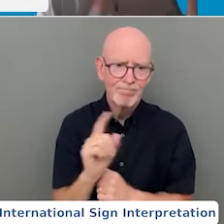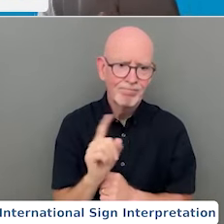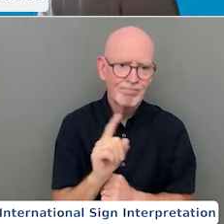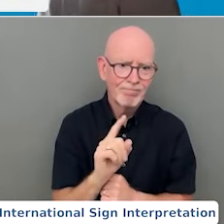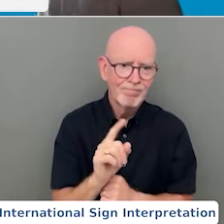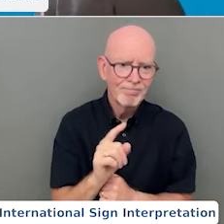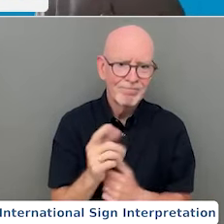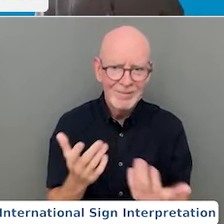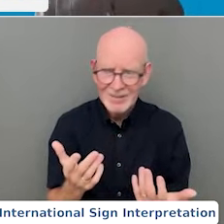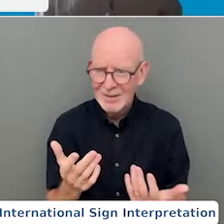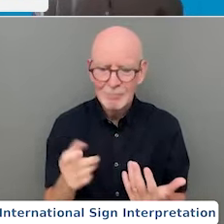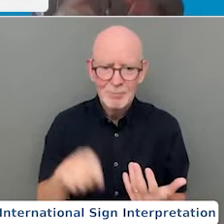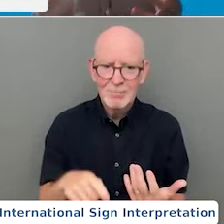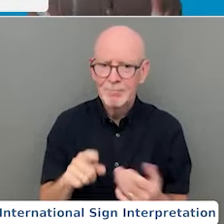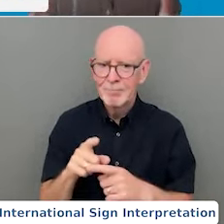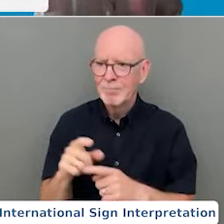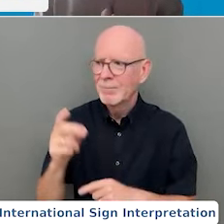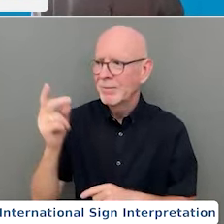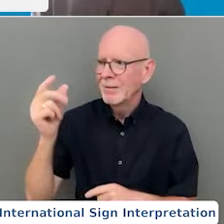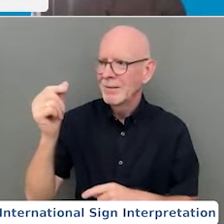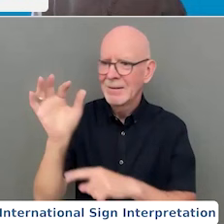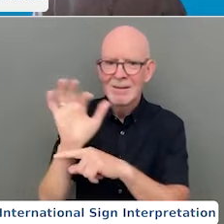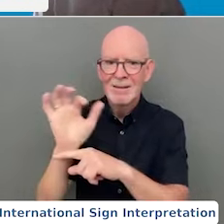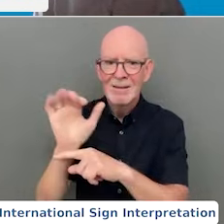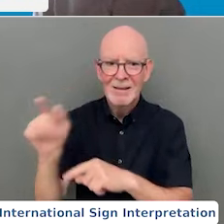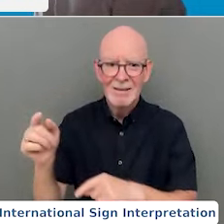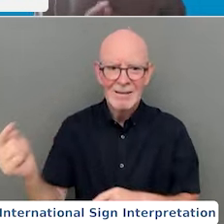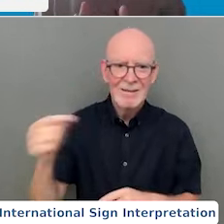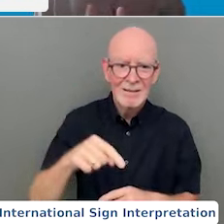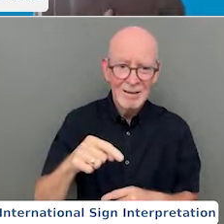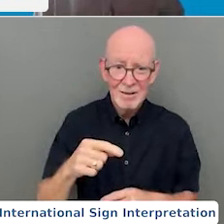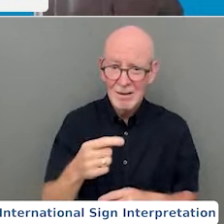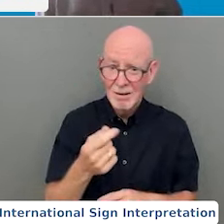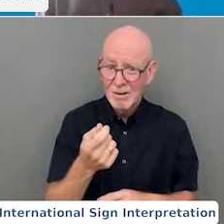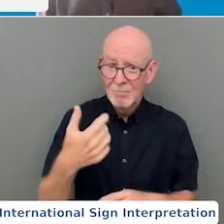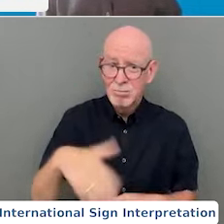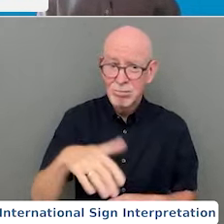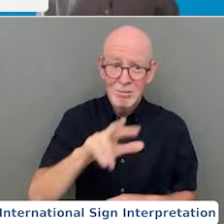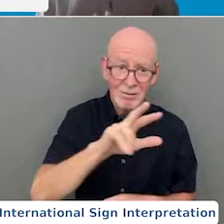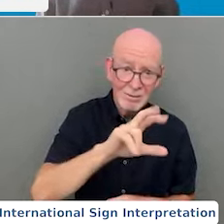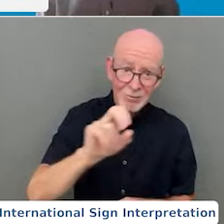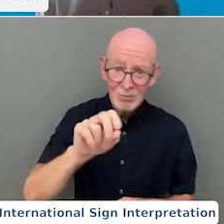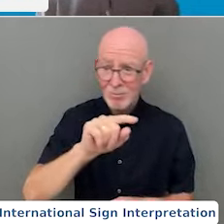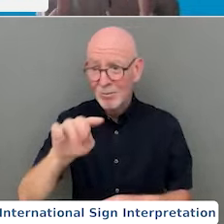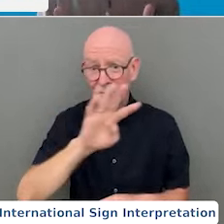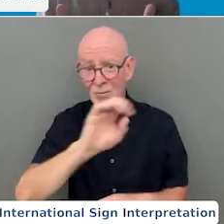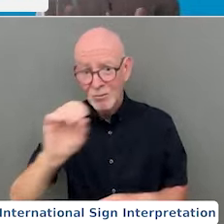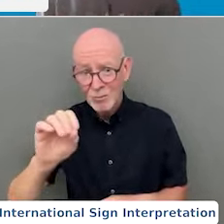us that in 2010, because most of the public transportation was not accessible, he had to